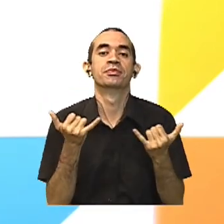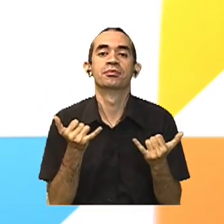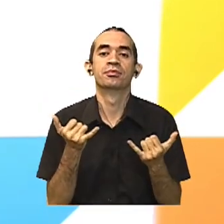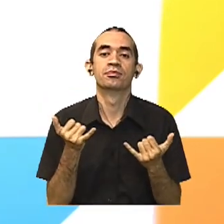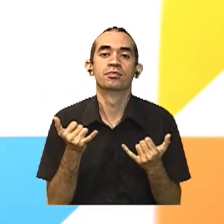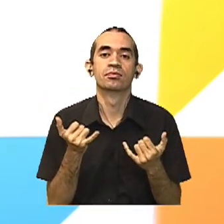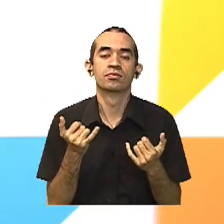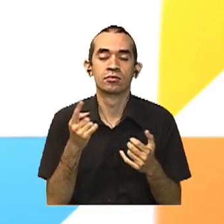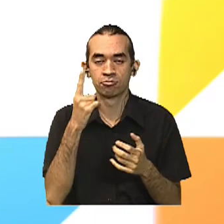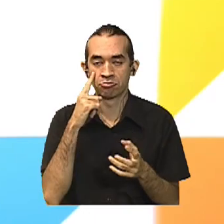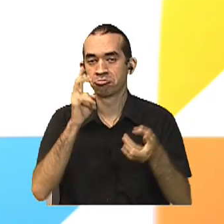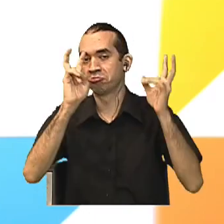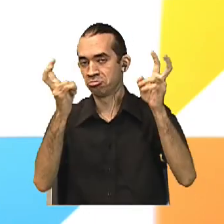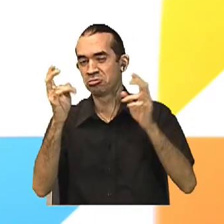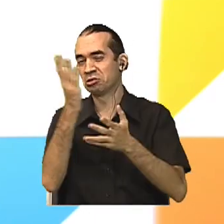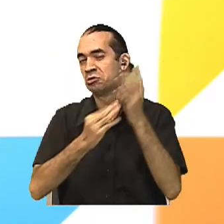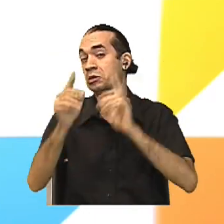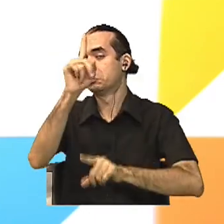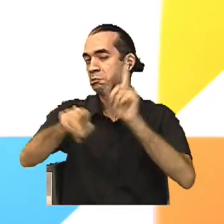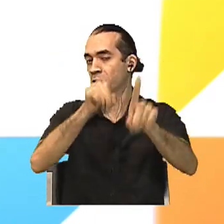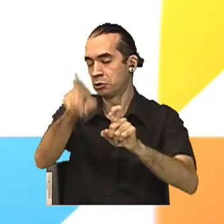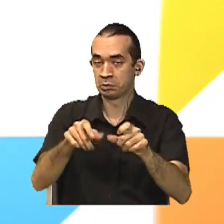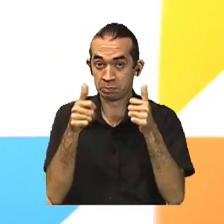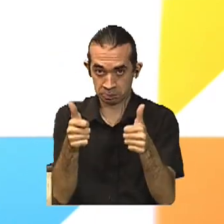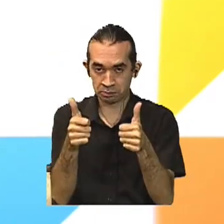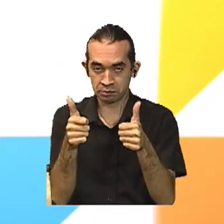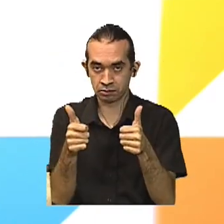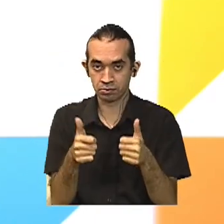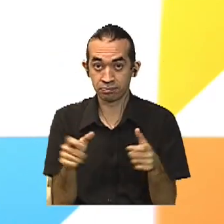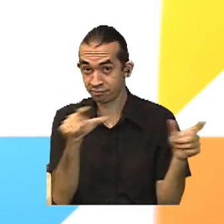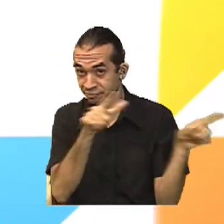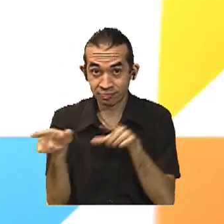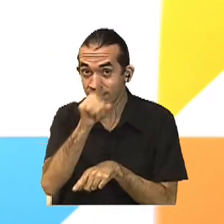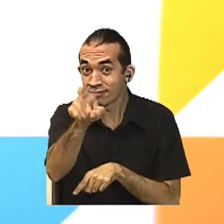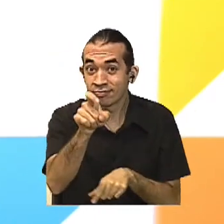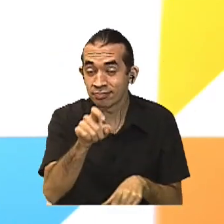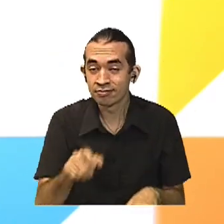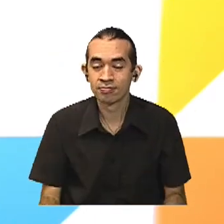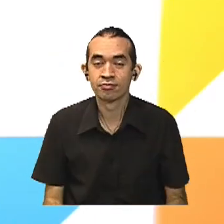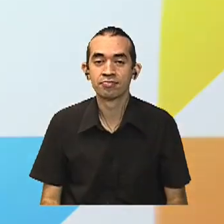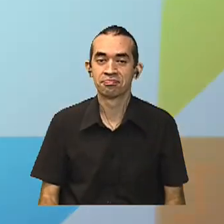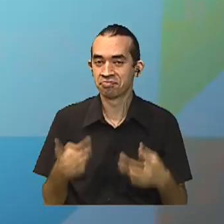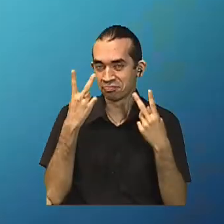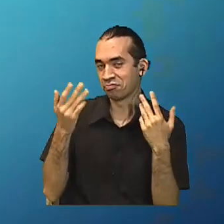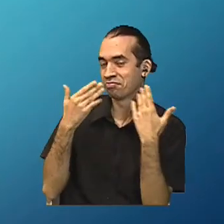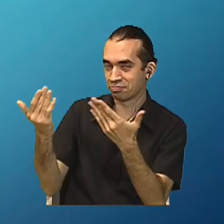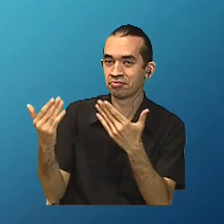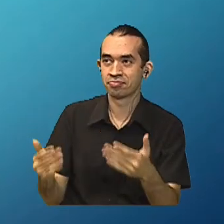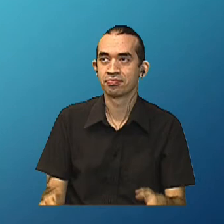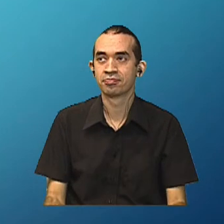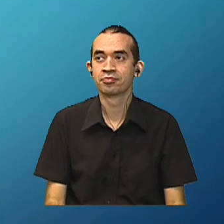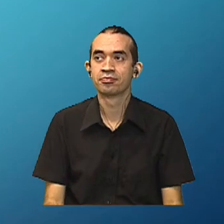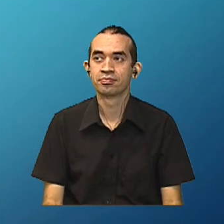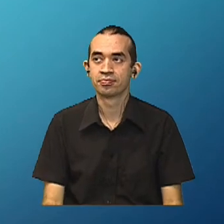go over some questions, okay? So are you ready? Let's see.